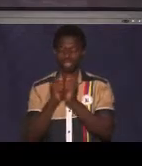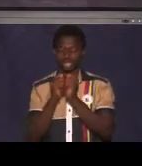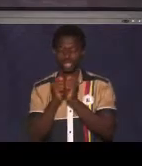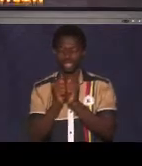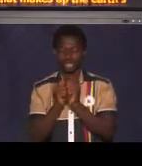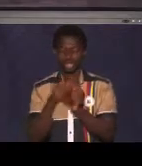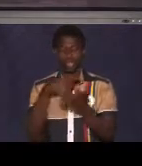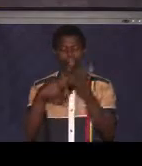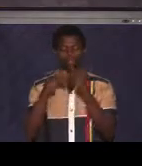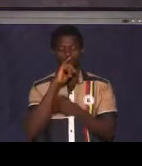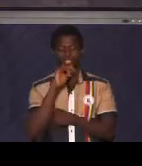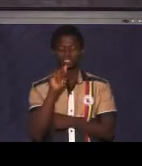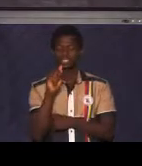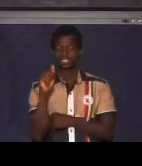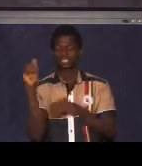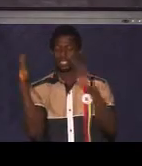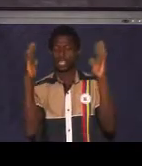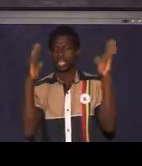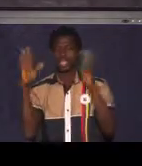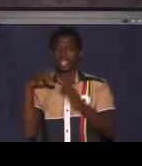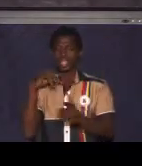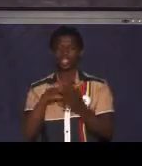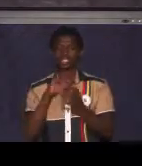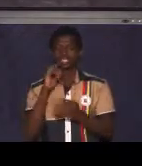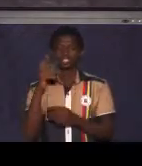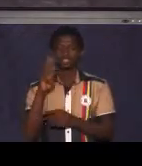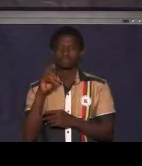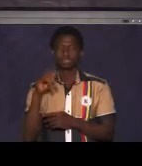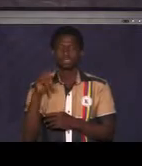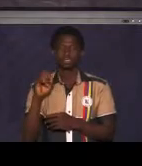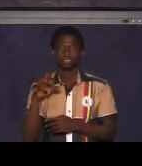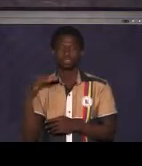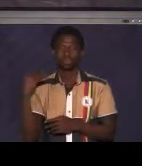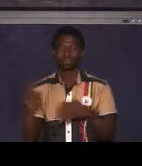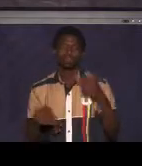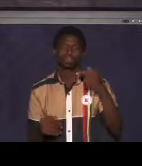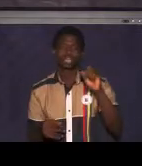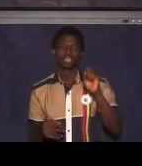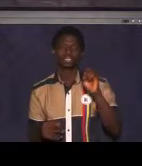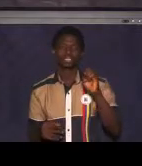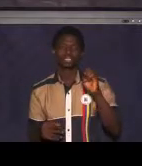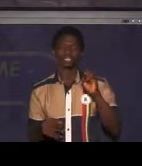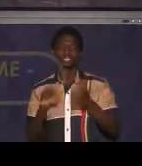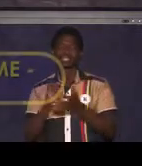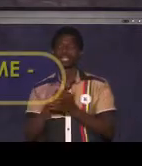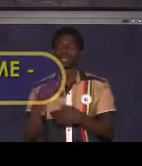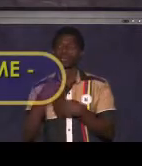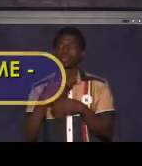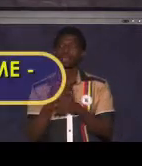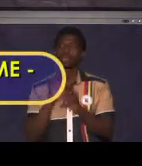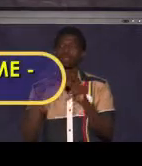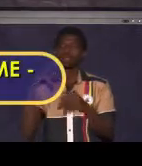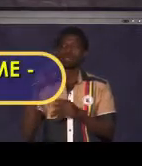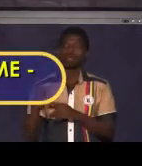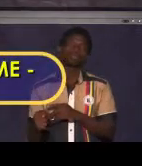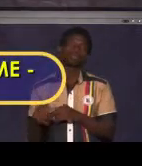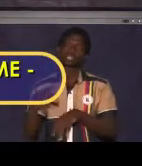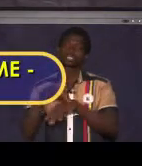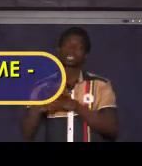together. What is air? Air is the mixture of gases that make up the